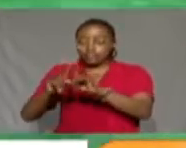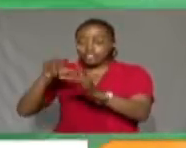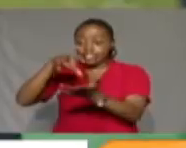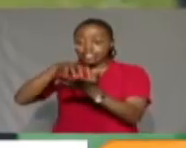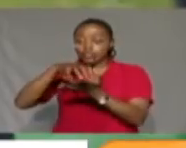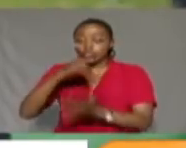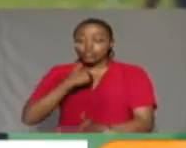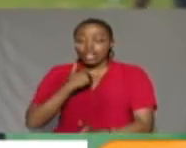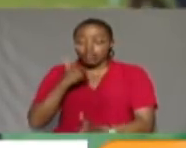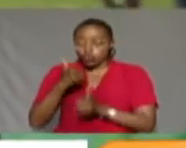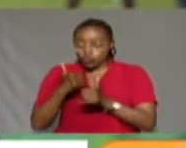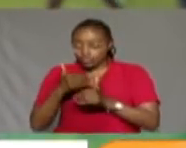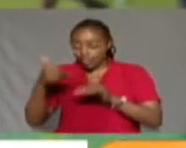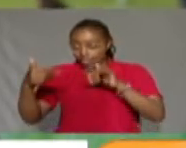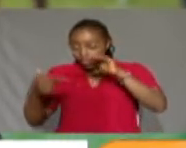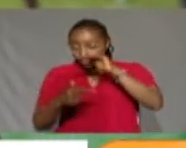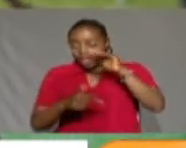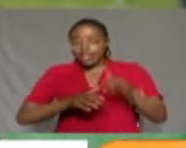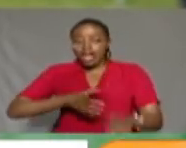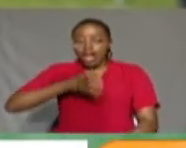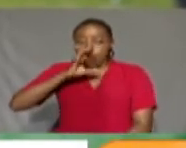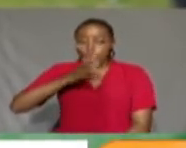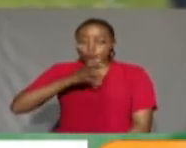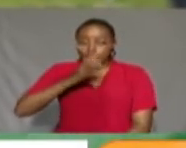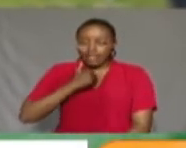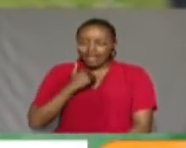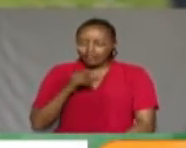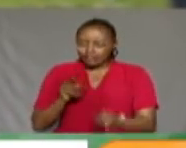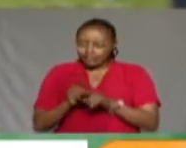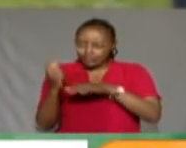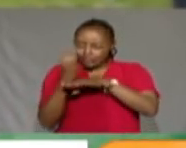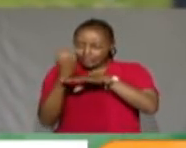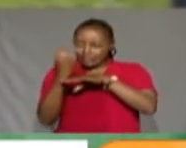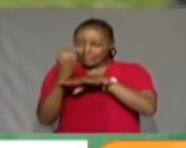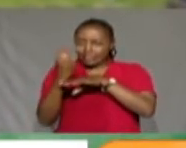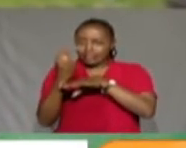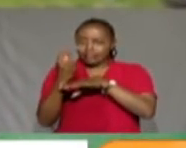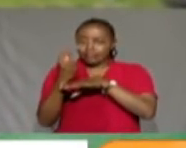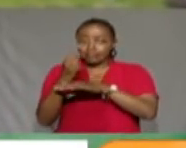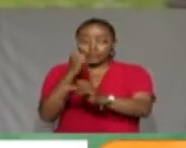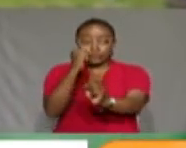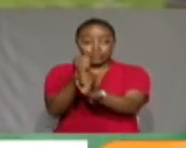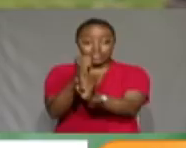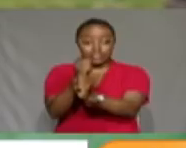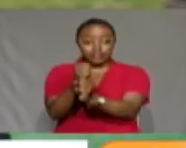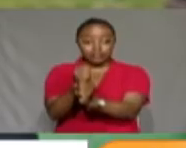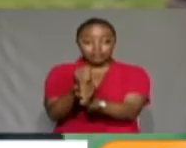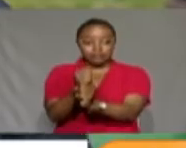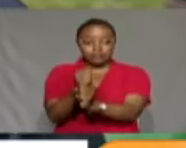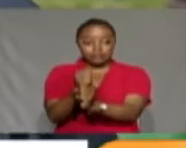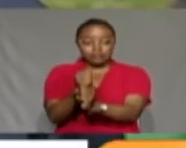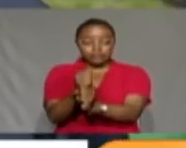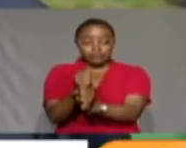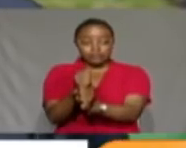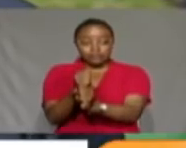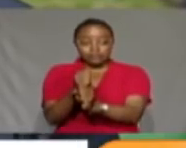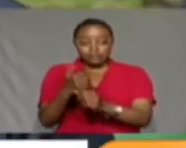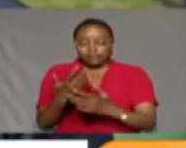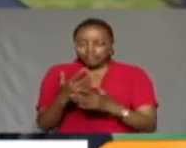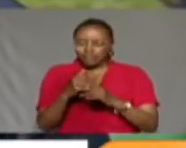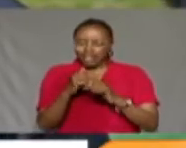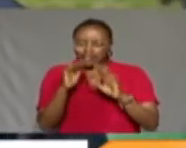situations that we meet underwater that causes such training to be done. Poor